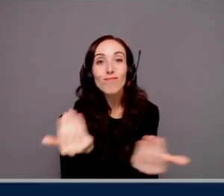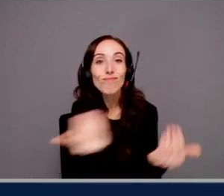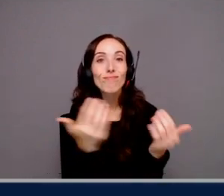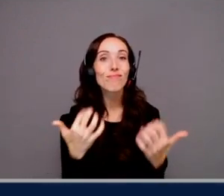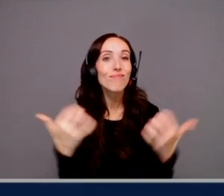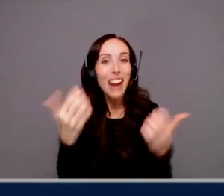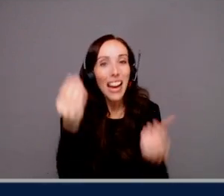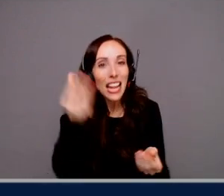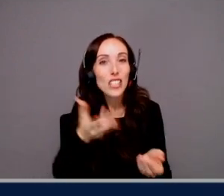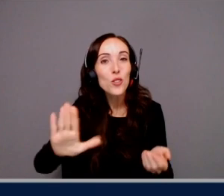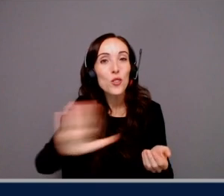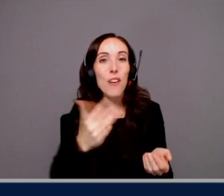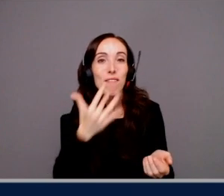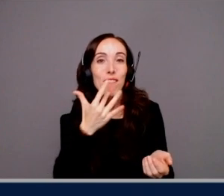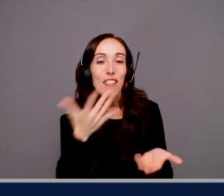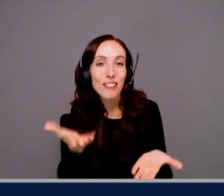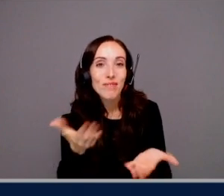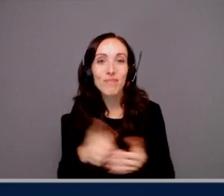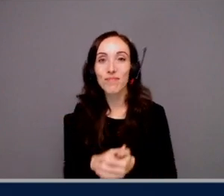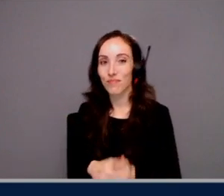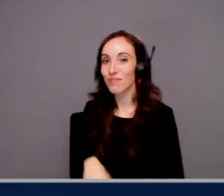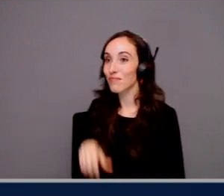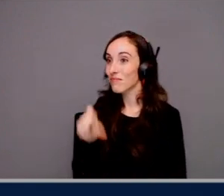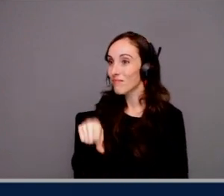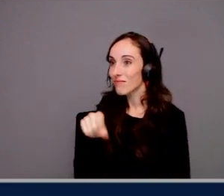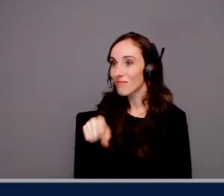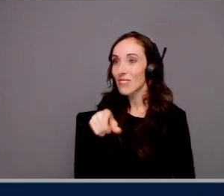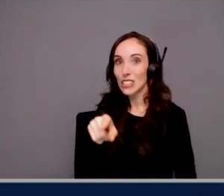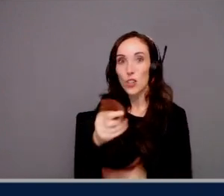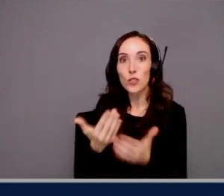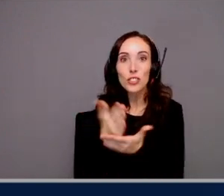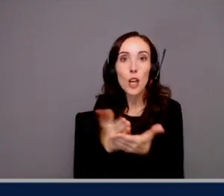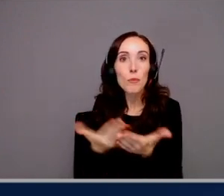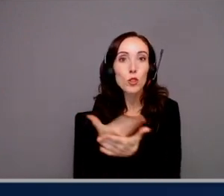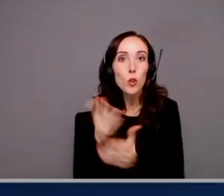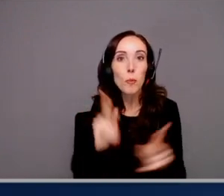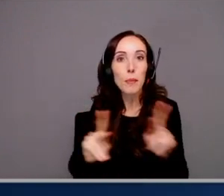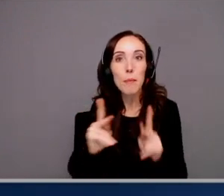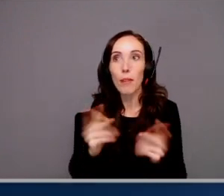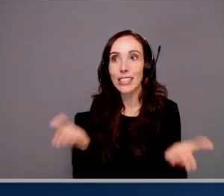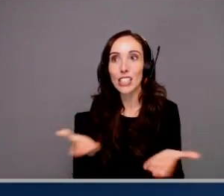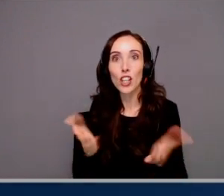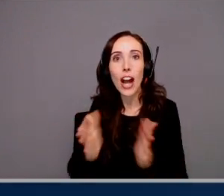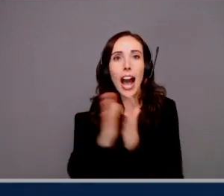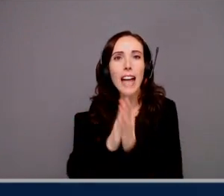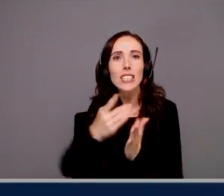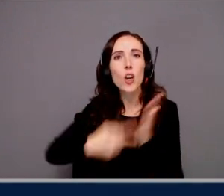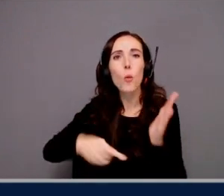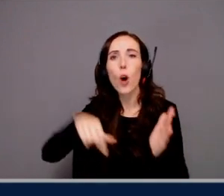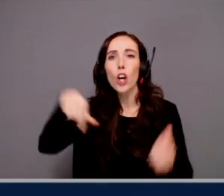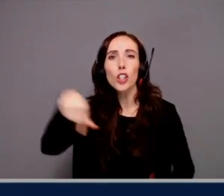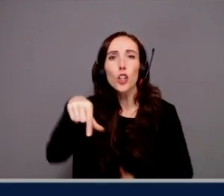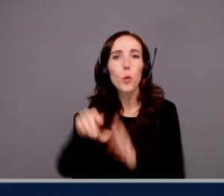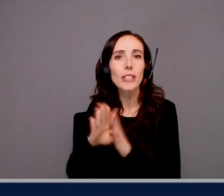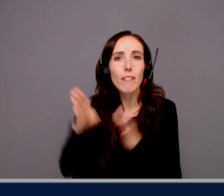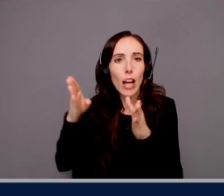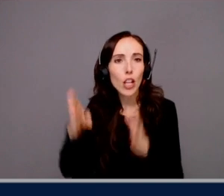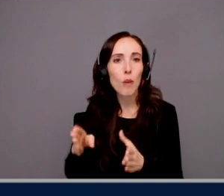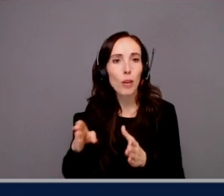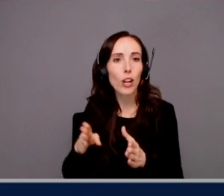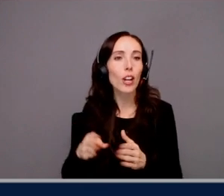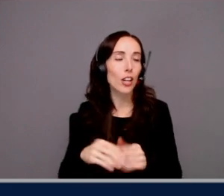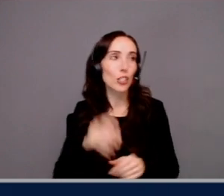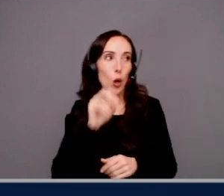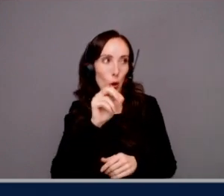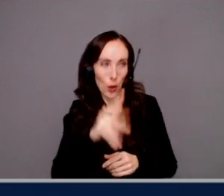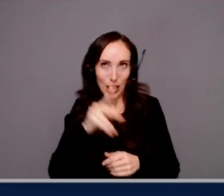through So this. speaking of chat, we do have some newer folks here. They're asking, overall, what is Q Developer? So bringing us back to the 100 level because we have